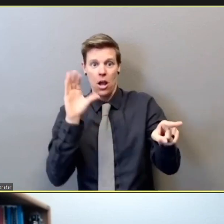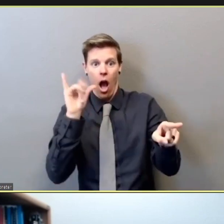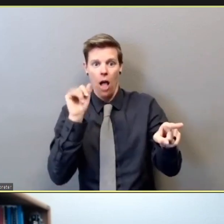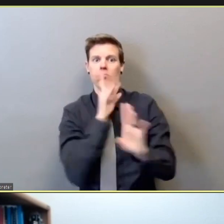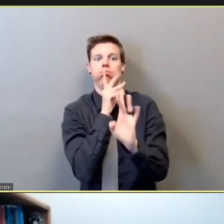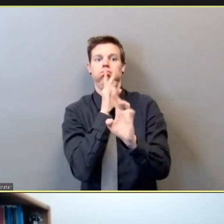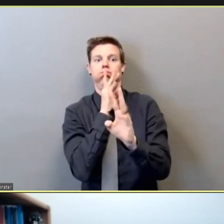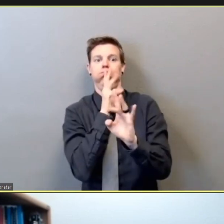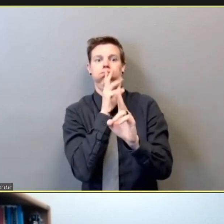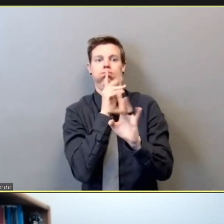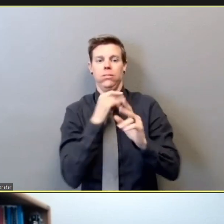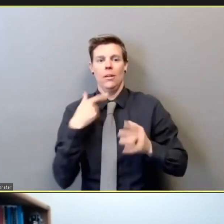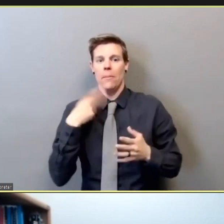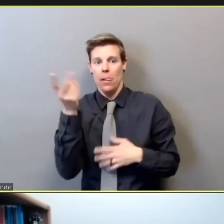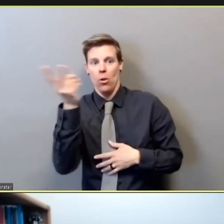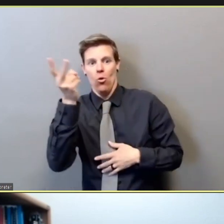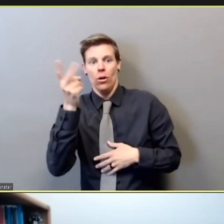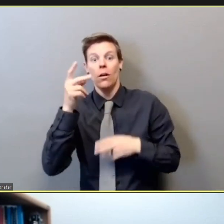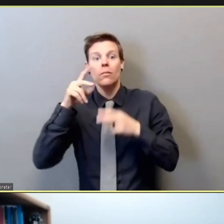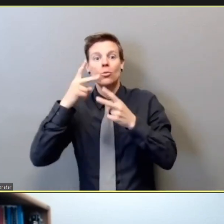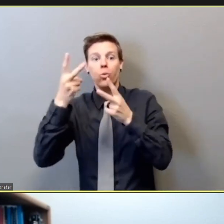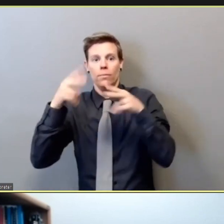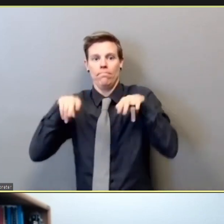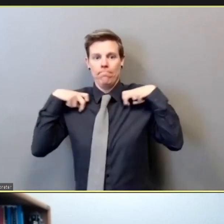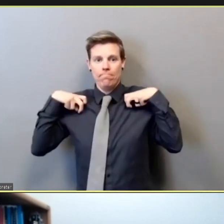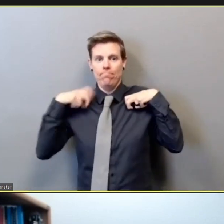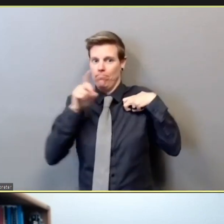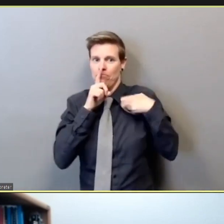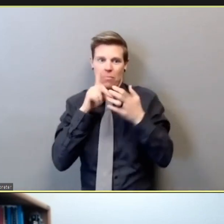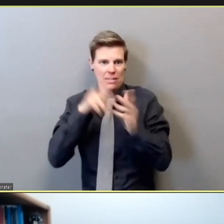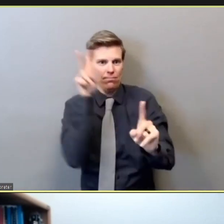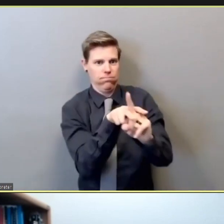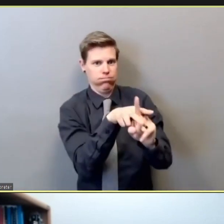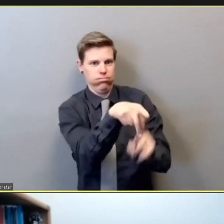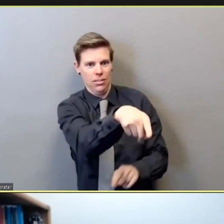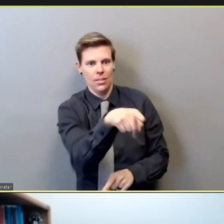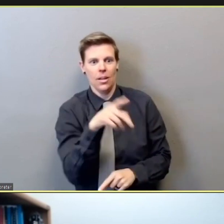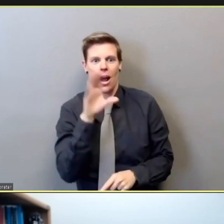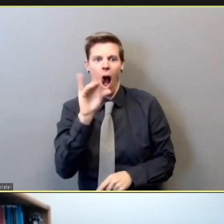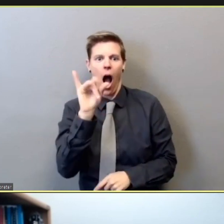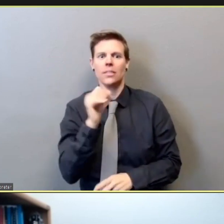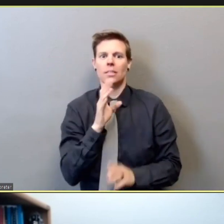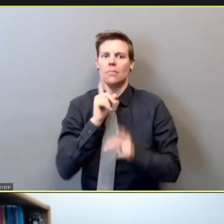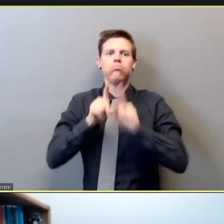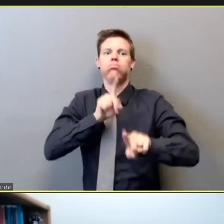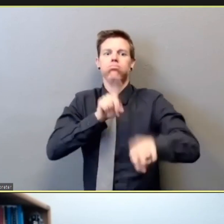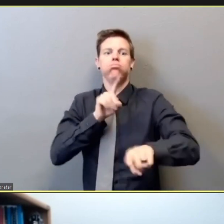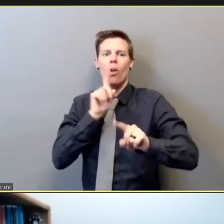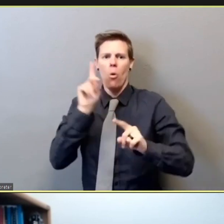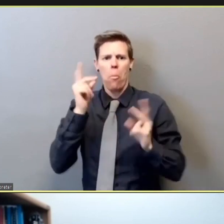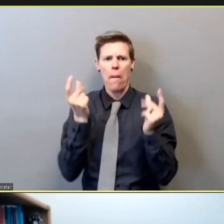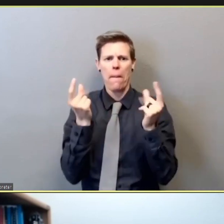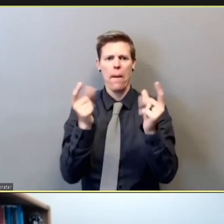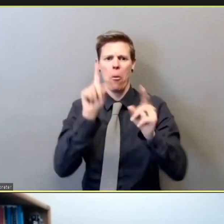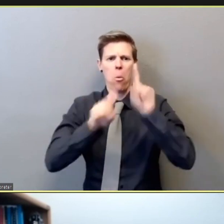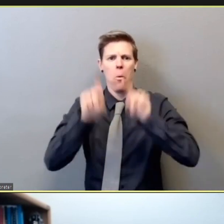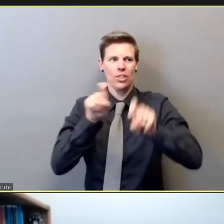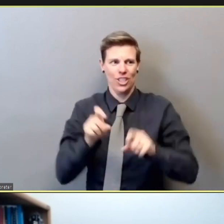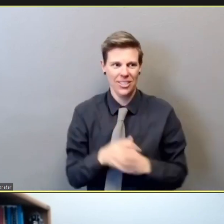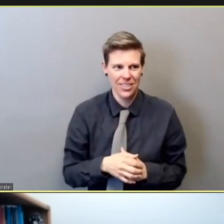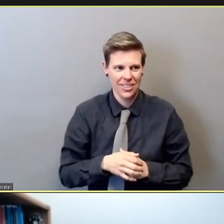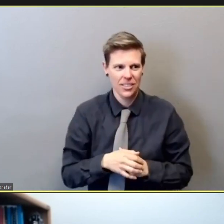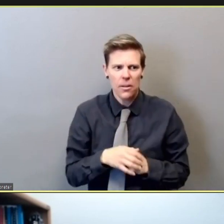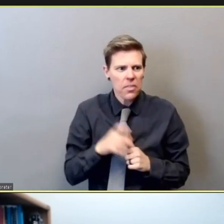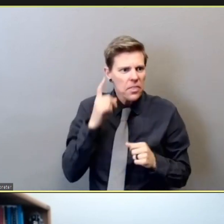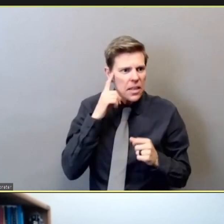Thanks, David. James, go ahead, please. All right, thank you. I got two questions here, and I'll try to be brief. First of